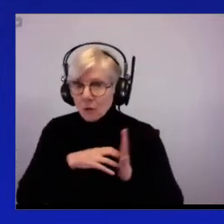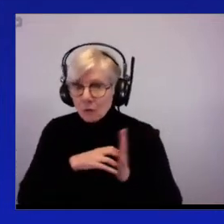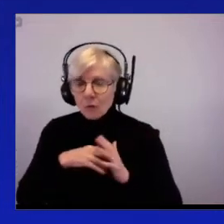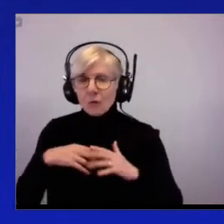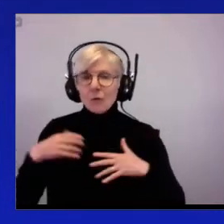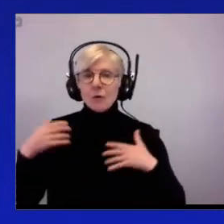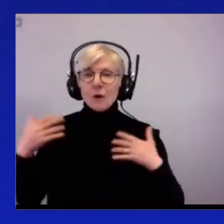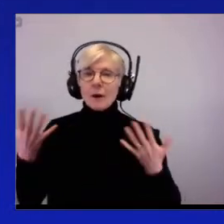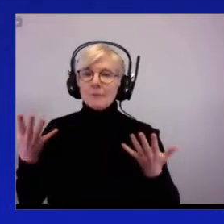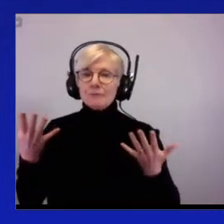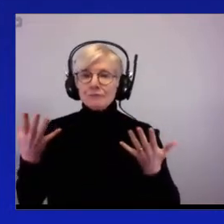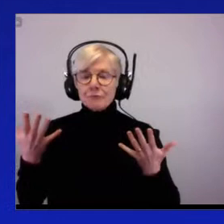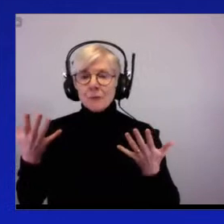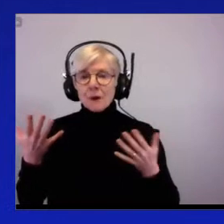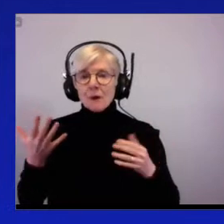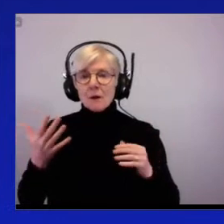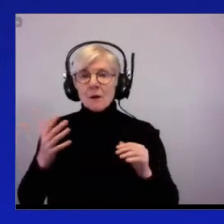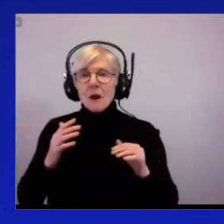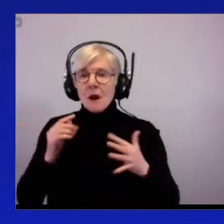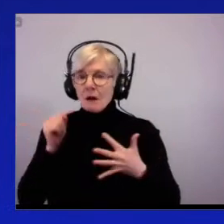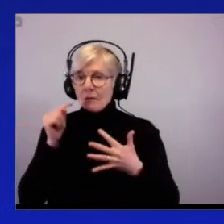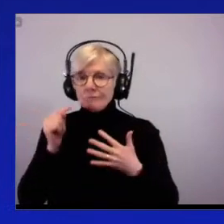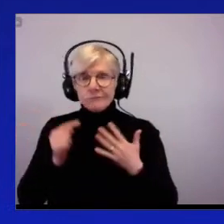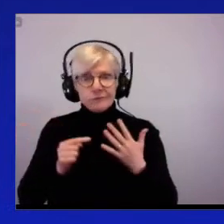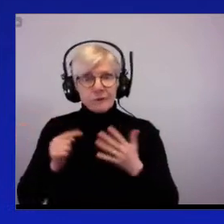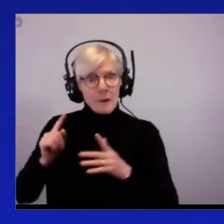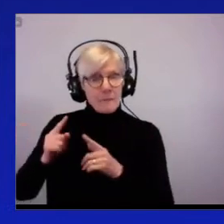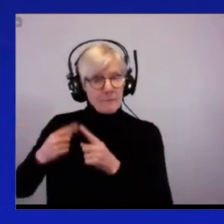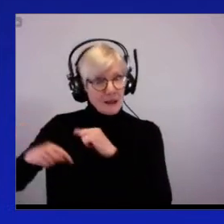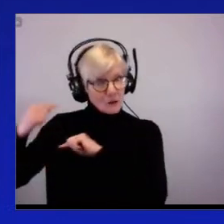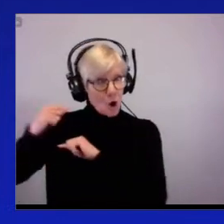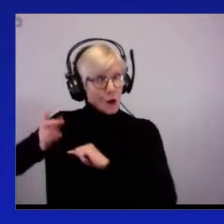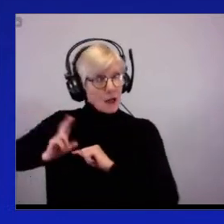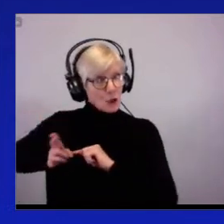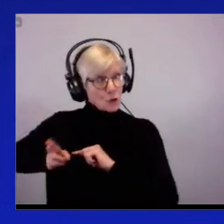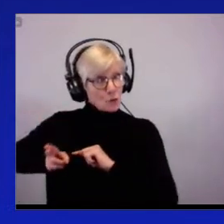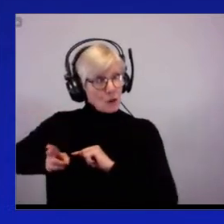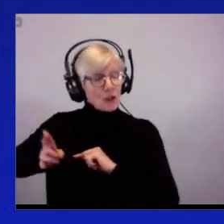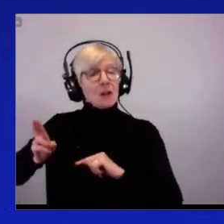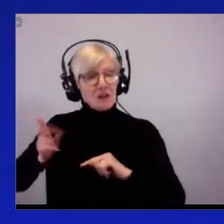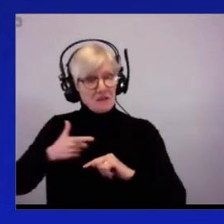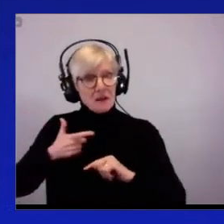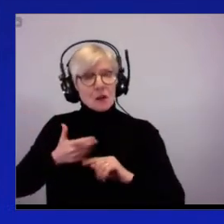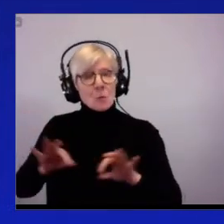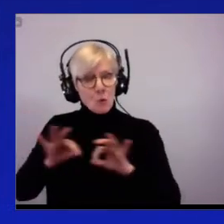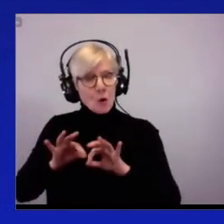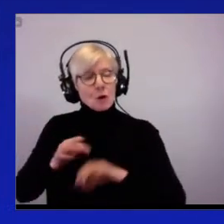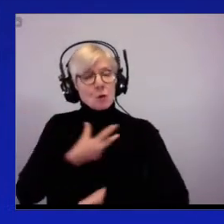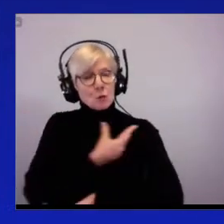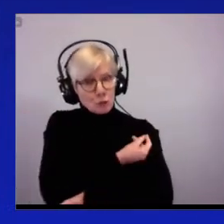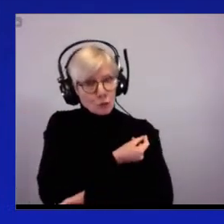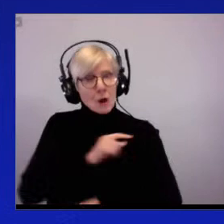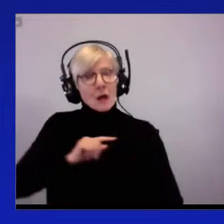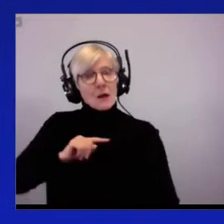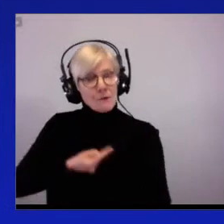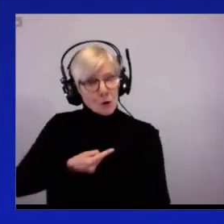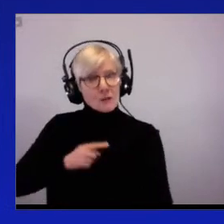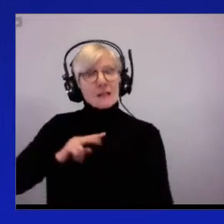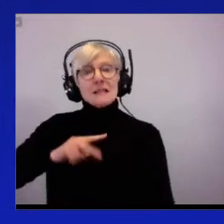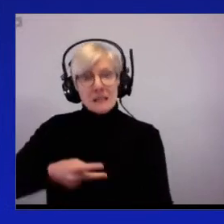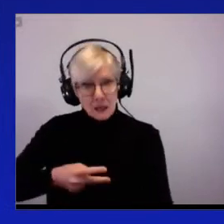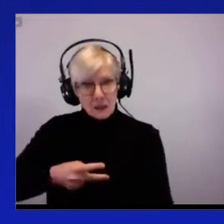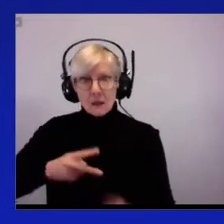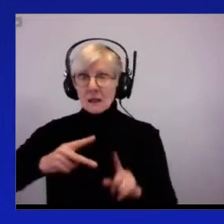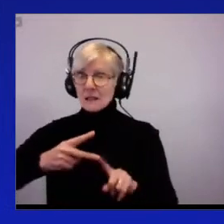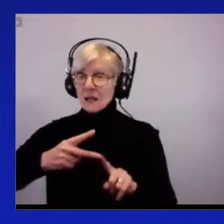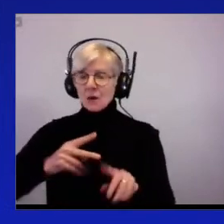theoretical, based on other vaccines, thought that boosting the immune system with a second dose may be more important